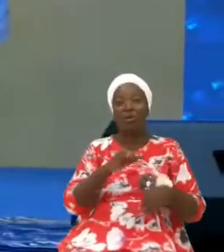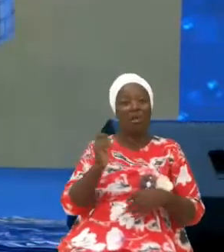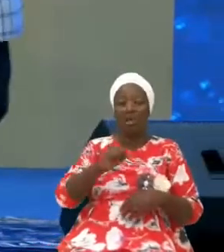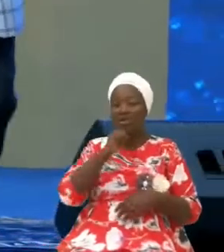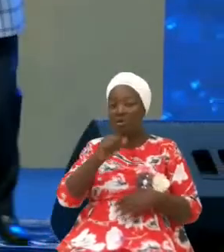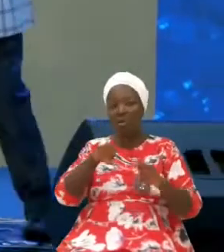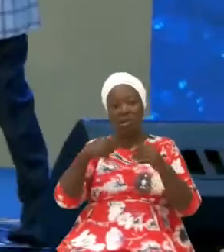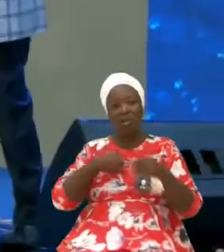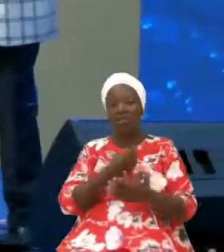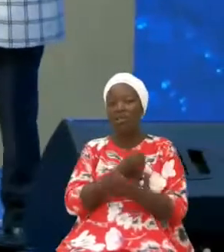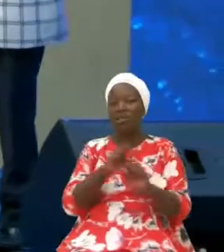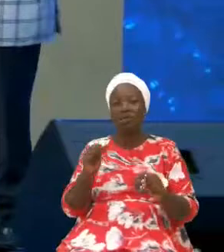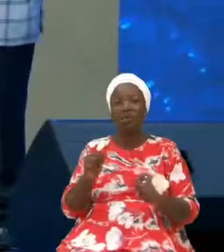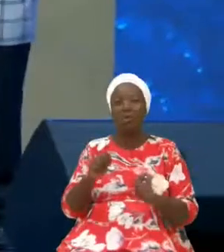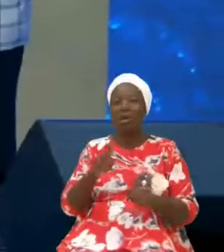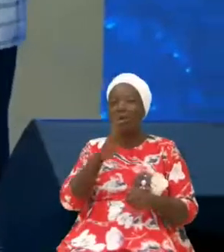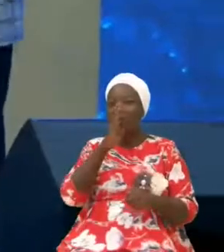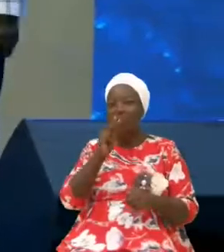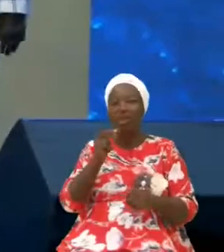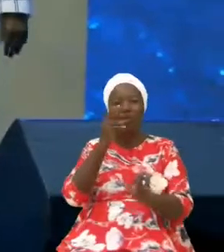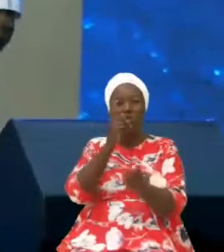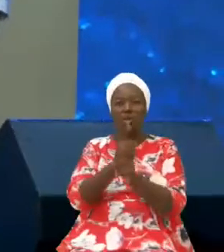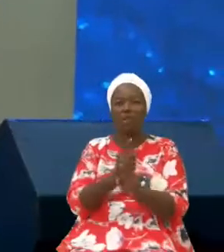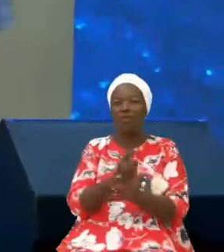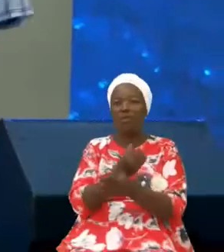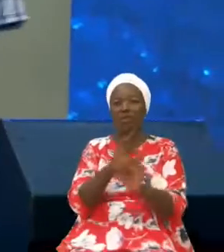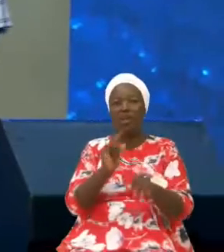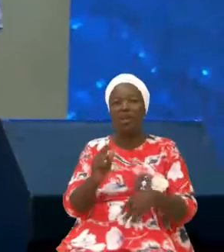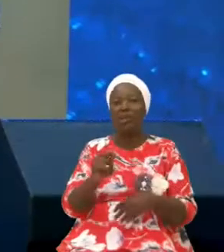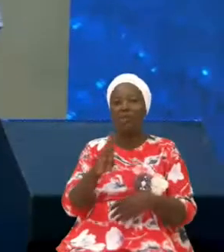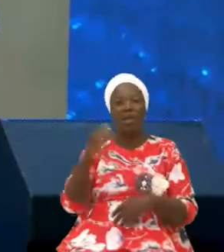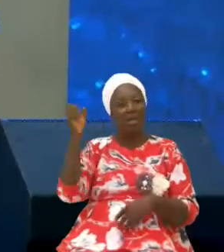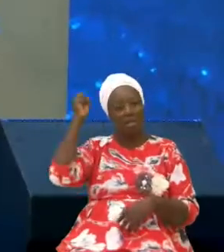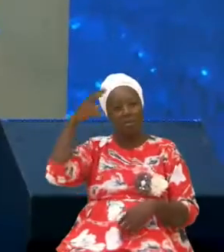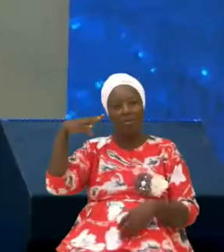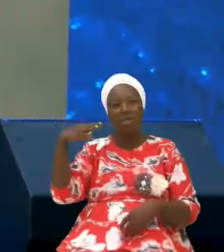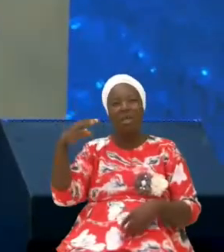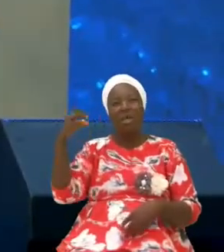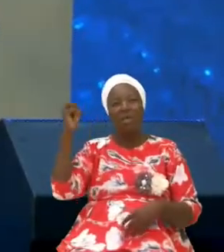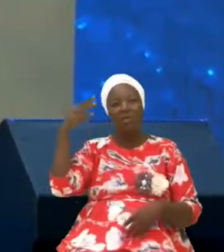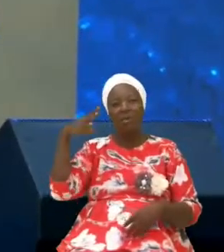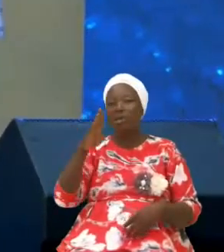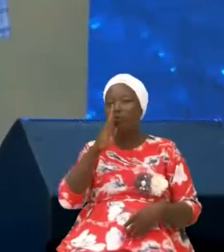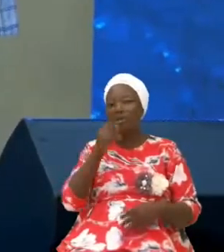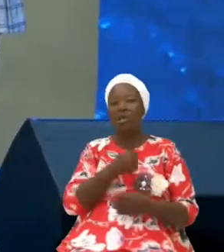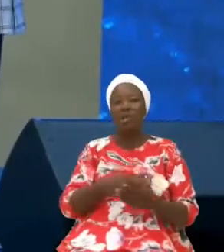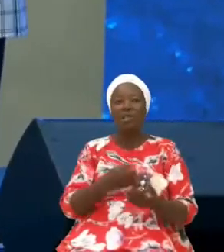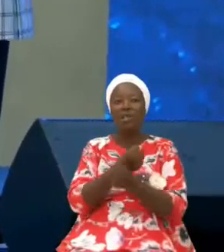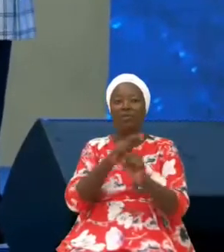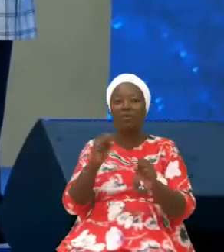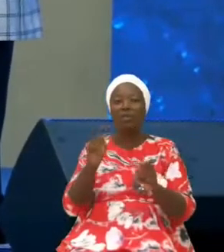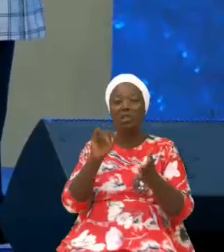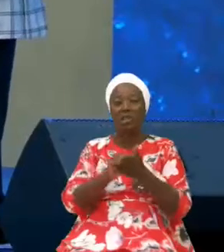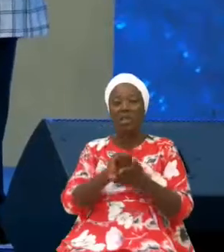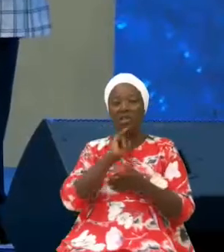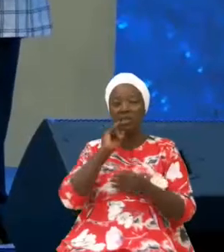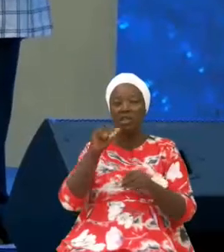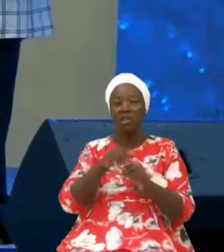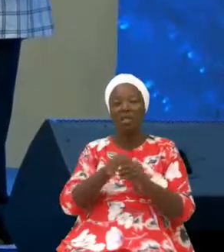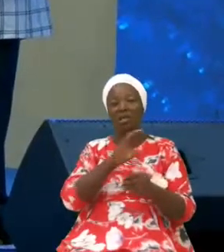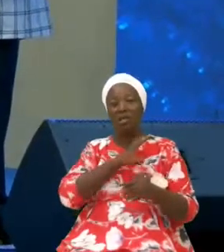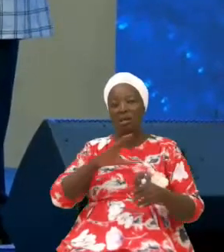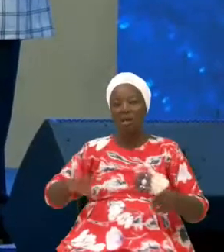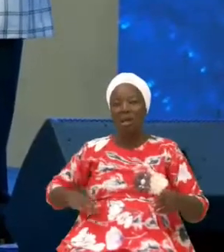going I've done, cannot merit salvation. Being justified freely by His grace through